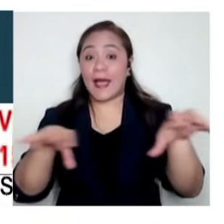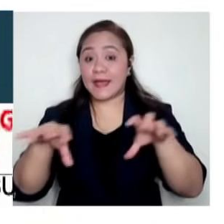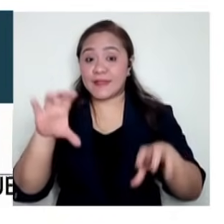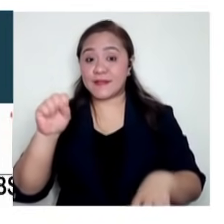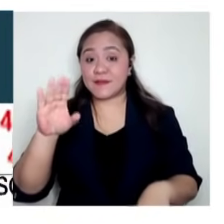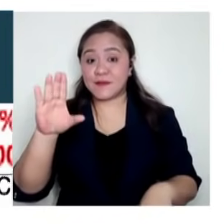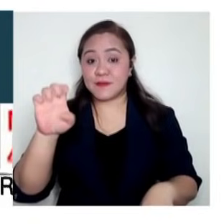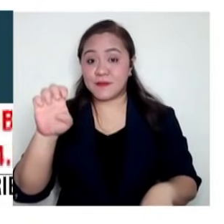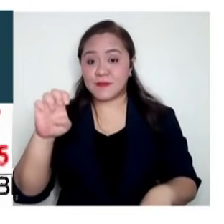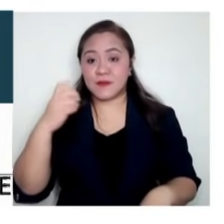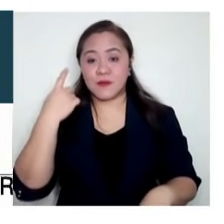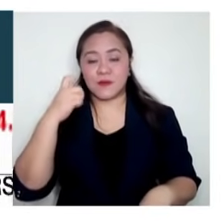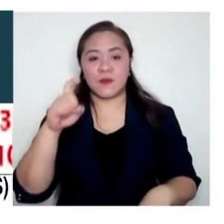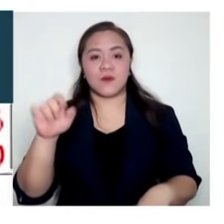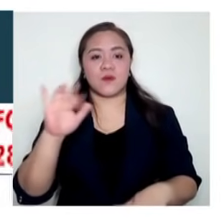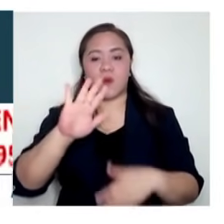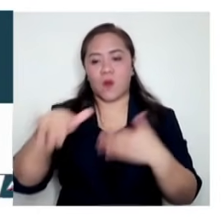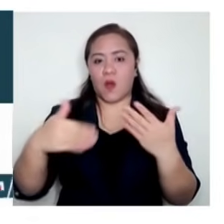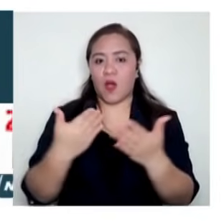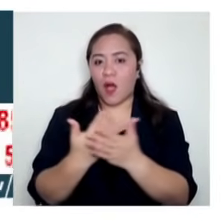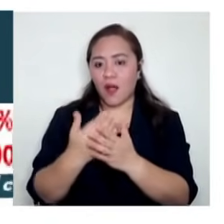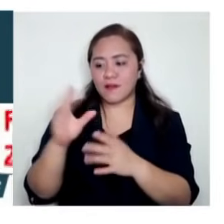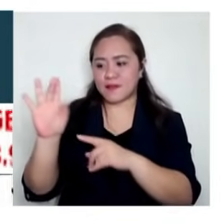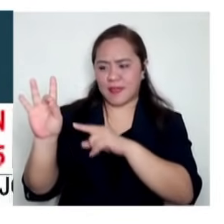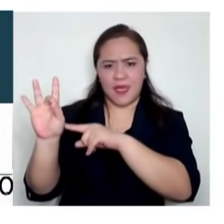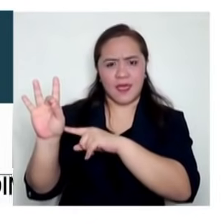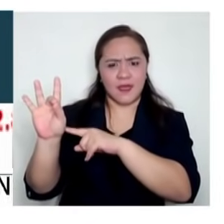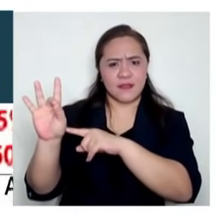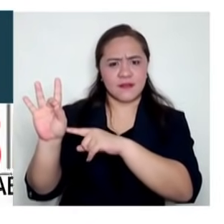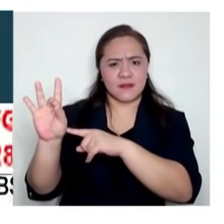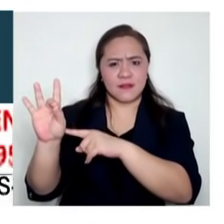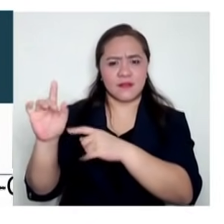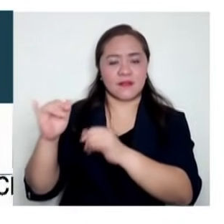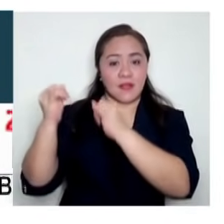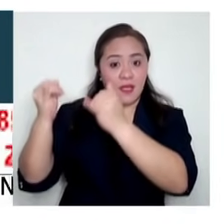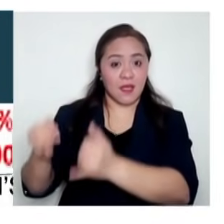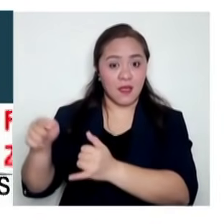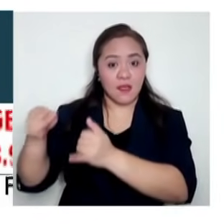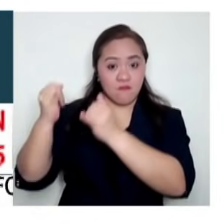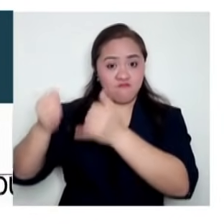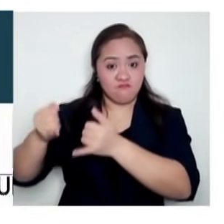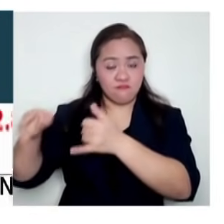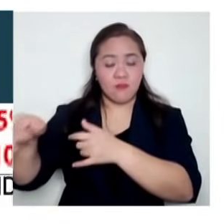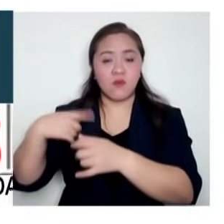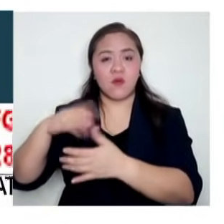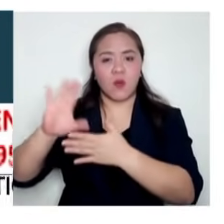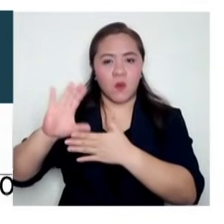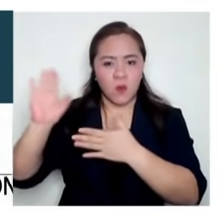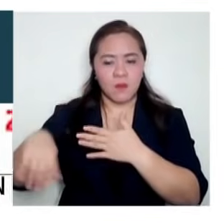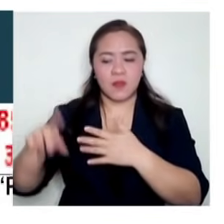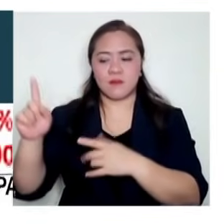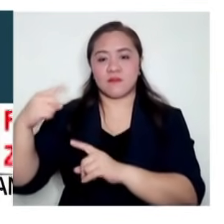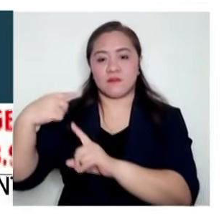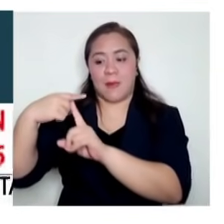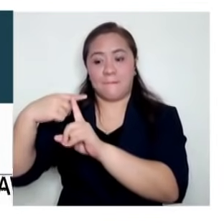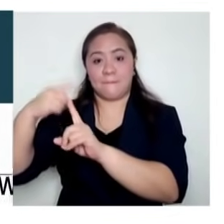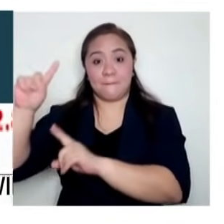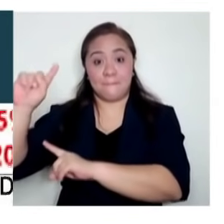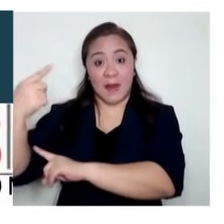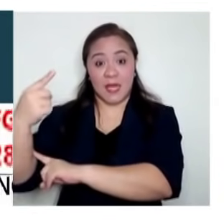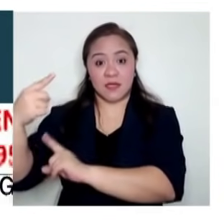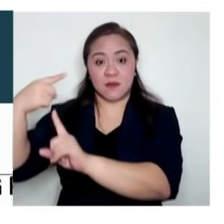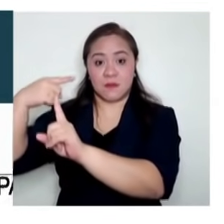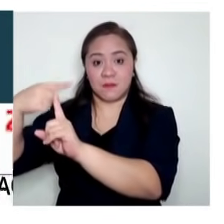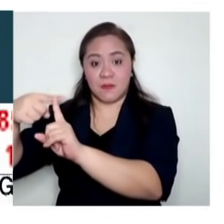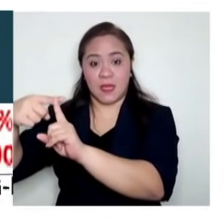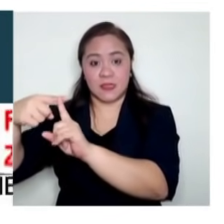of them tested positive, all of the eight tested positive in the first test, tested negative in the second test, tested positive for